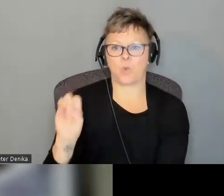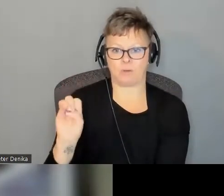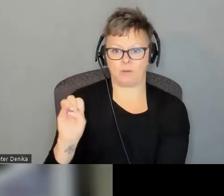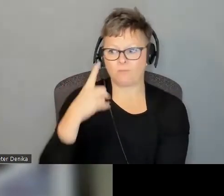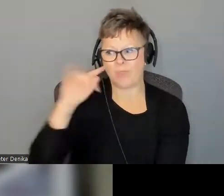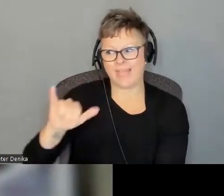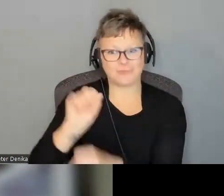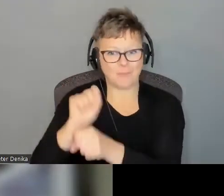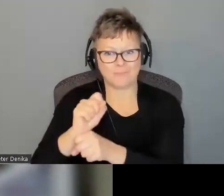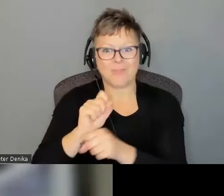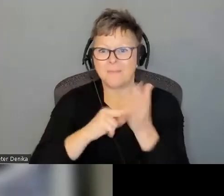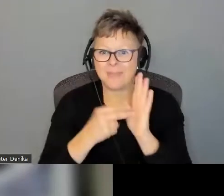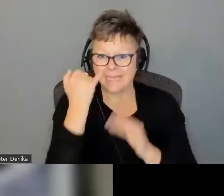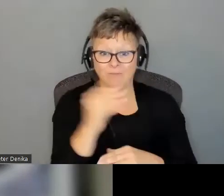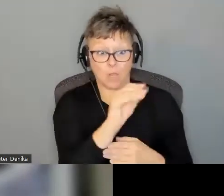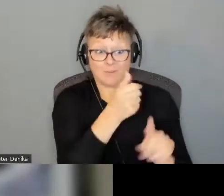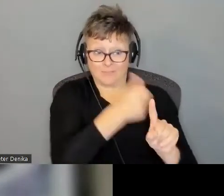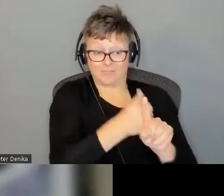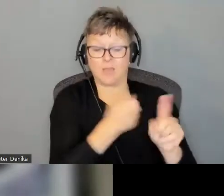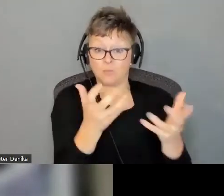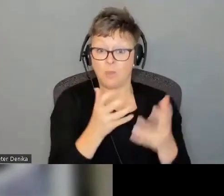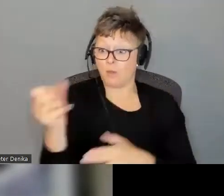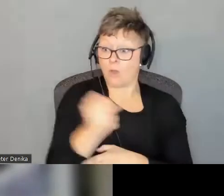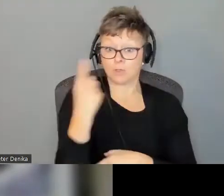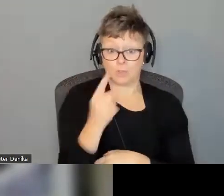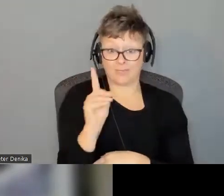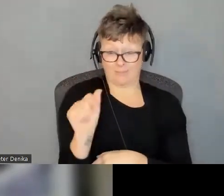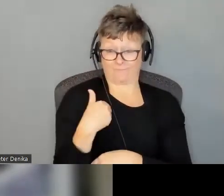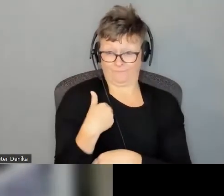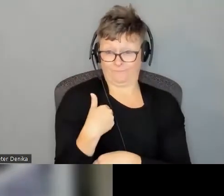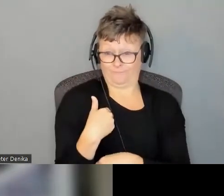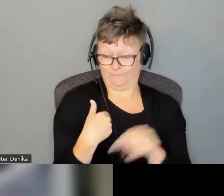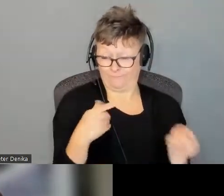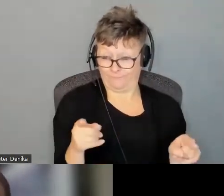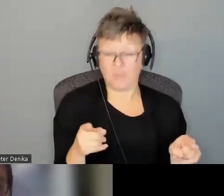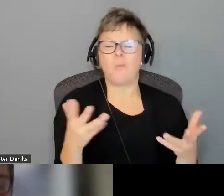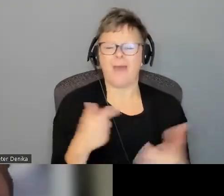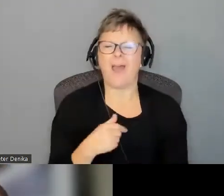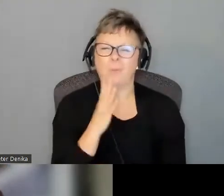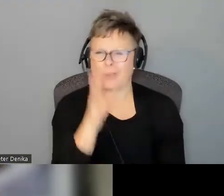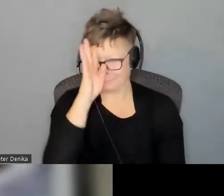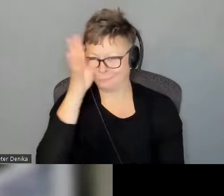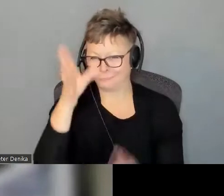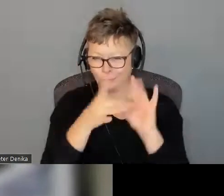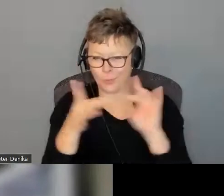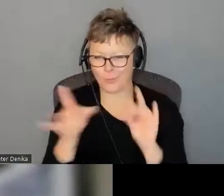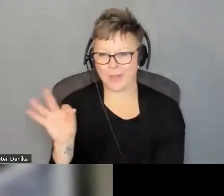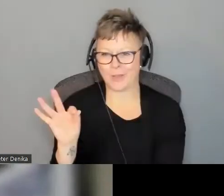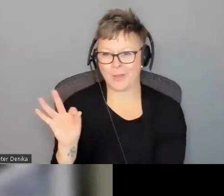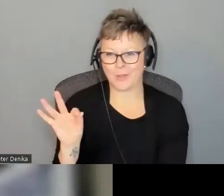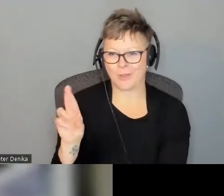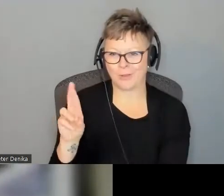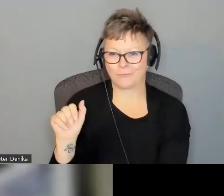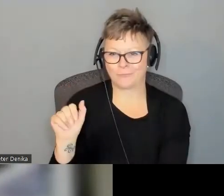at hiring someone with a disability, and I'll just tell a story about Frank. So Frank, we did a pilot project,